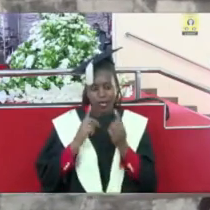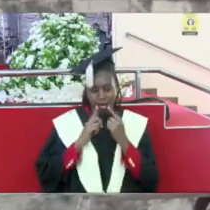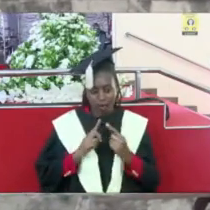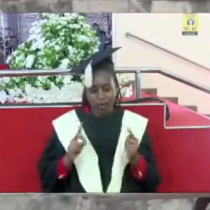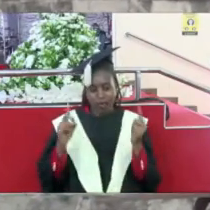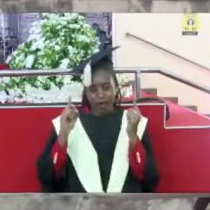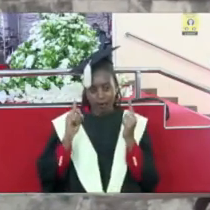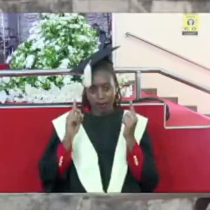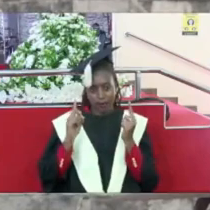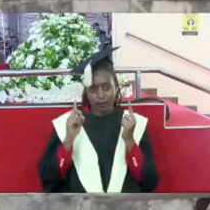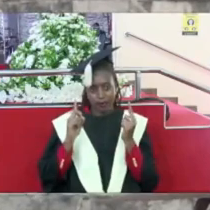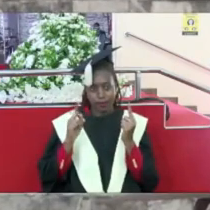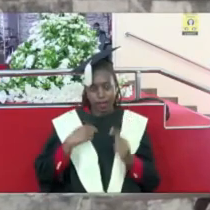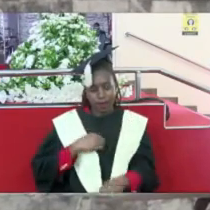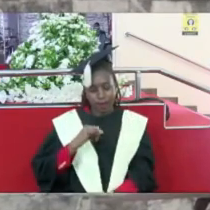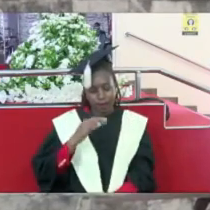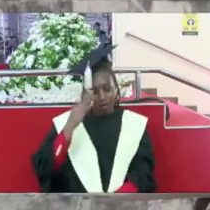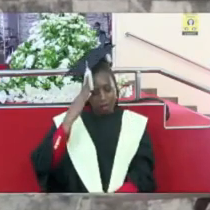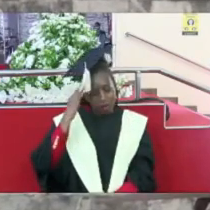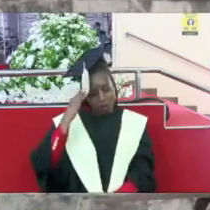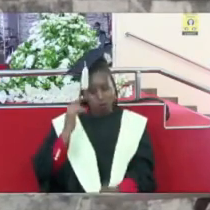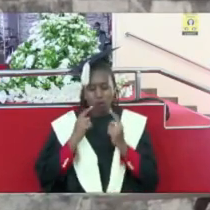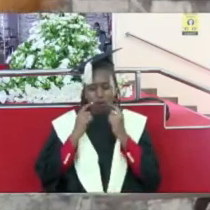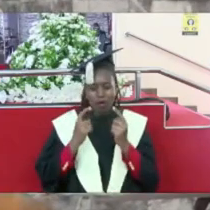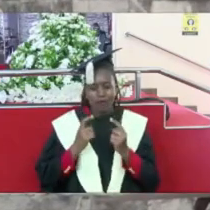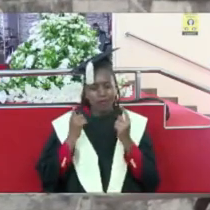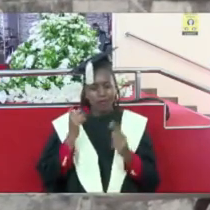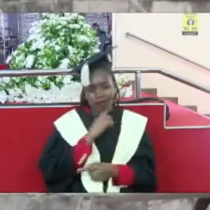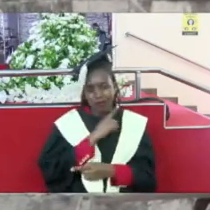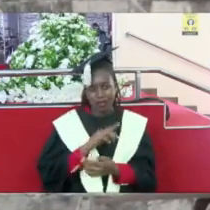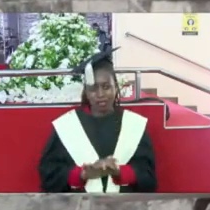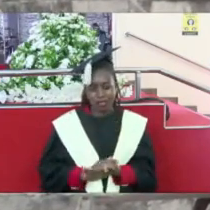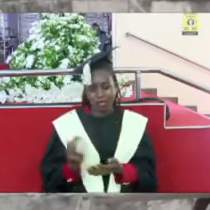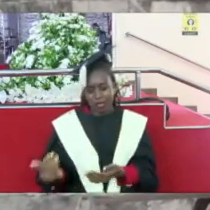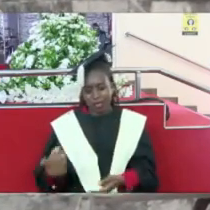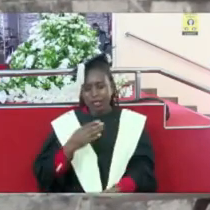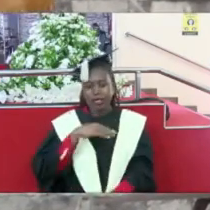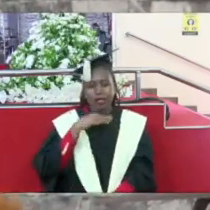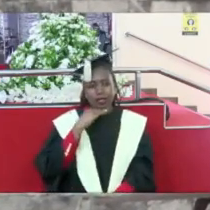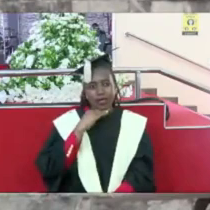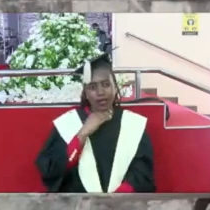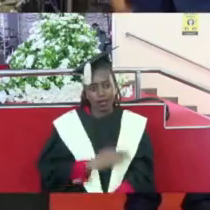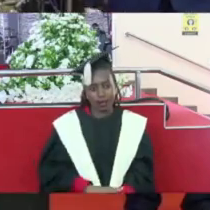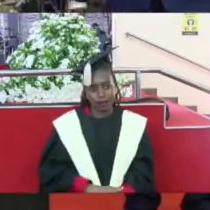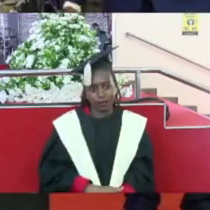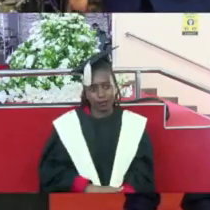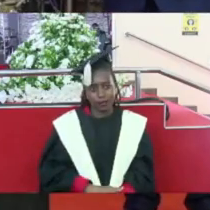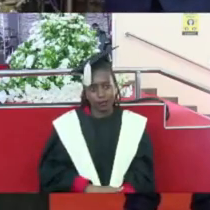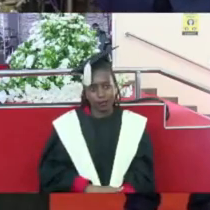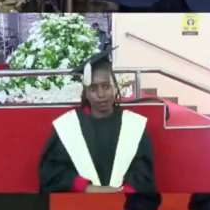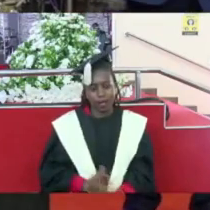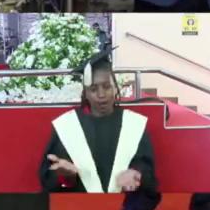know, I have sinned. The child has died. Where the child has gone, I will